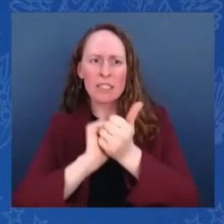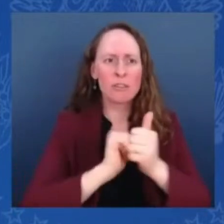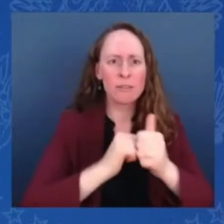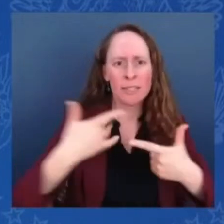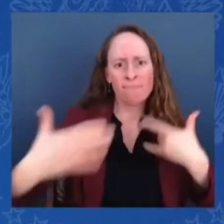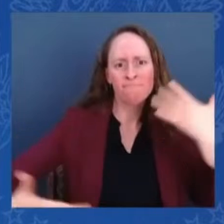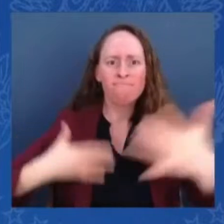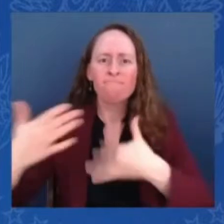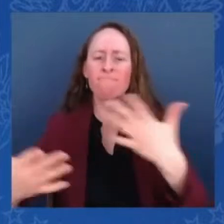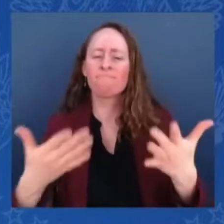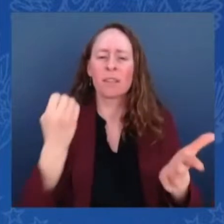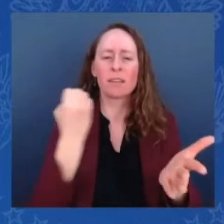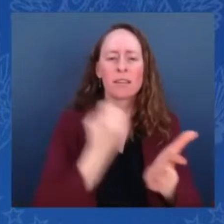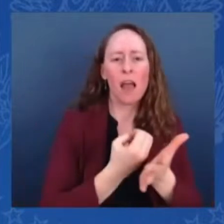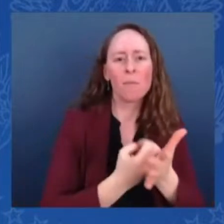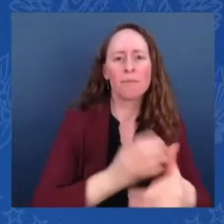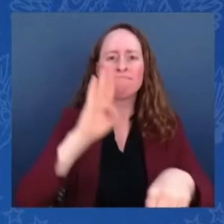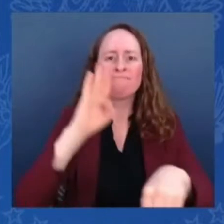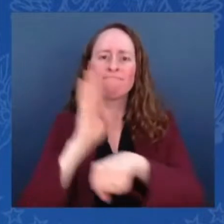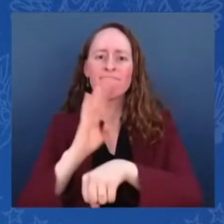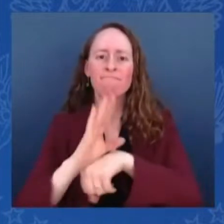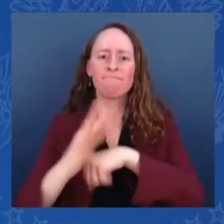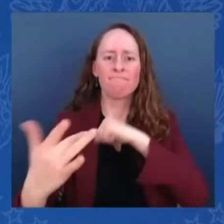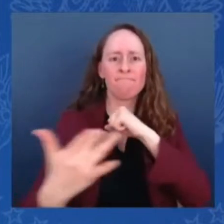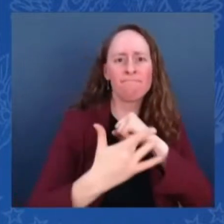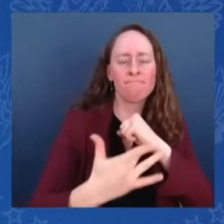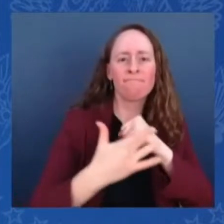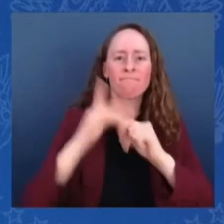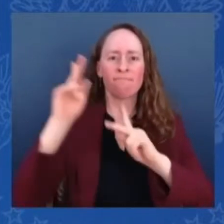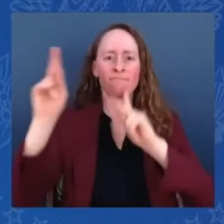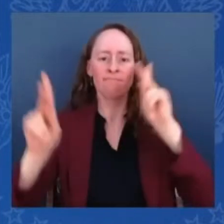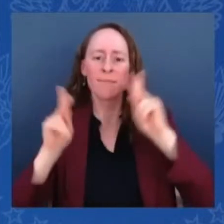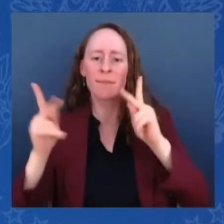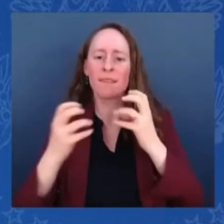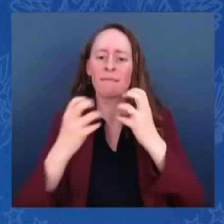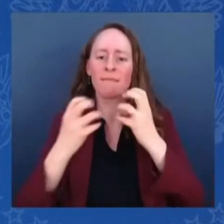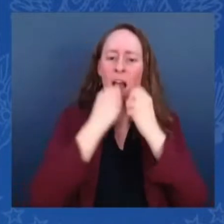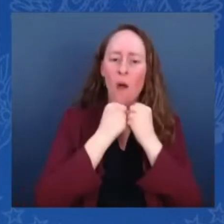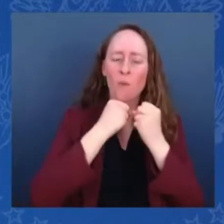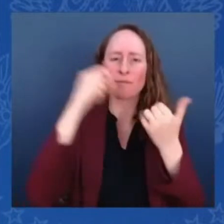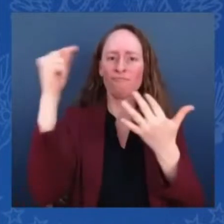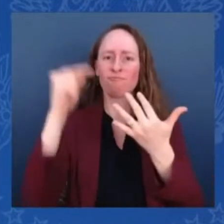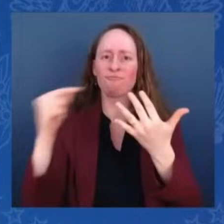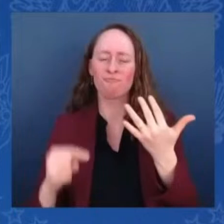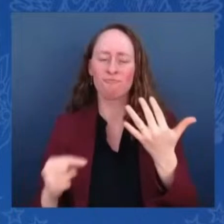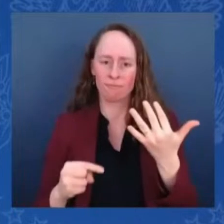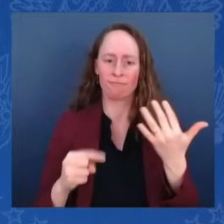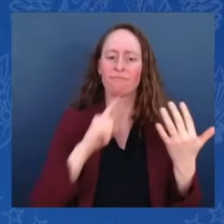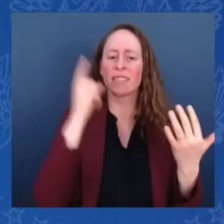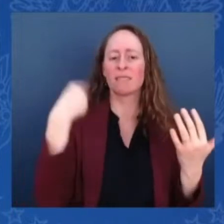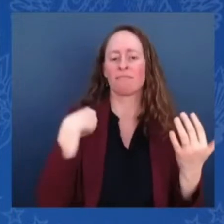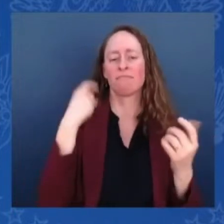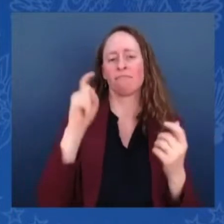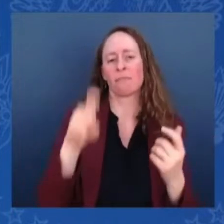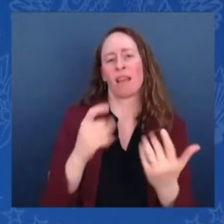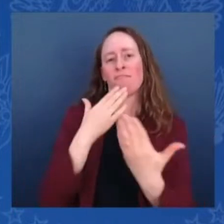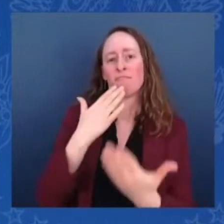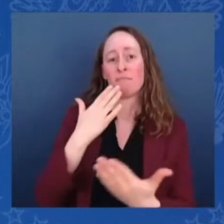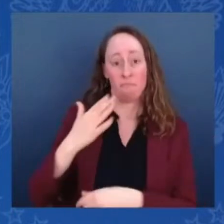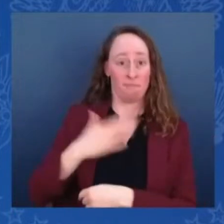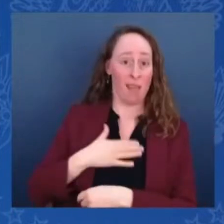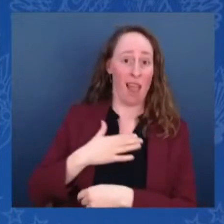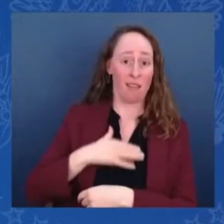human values, and so much else. Right now, in my view, thanks to our administration, the United States is winning the